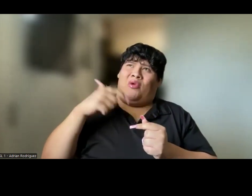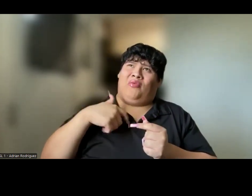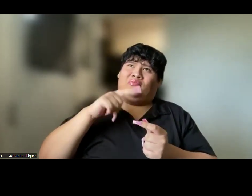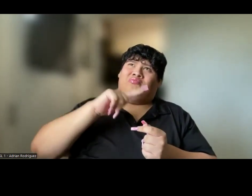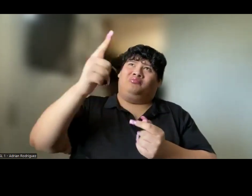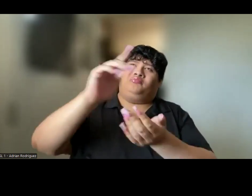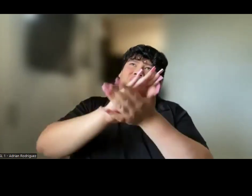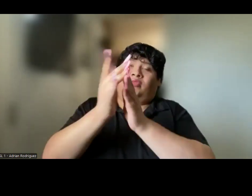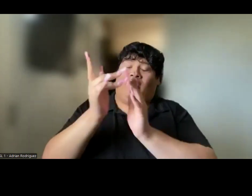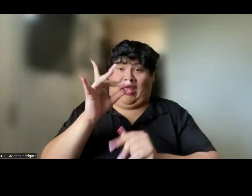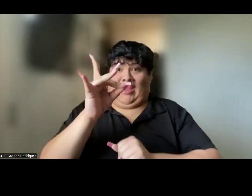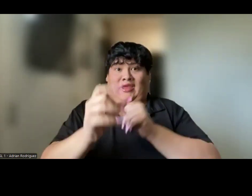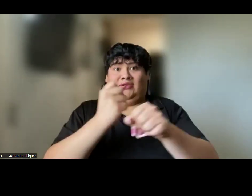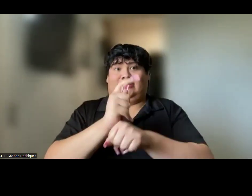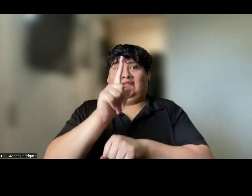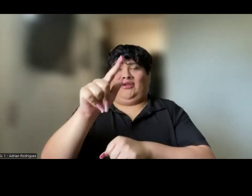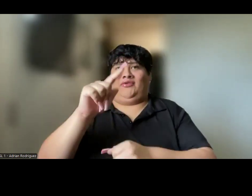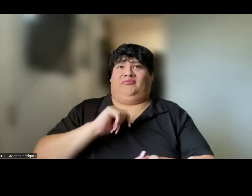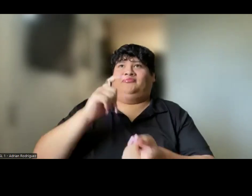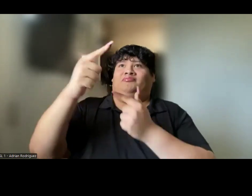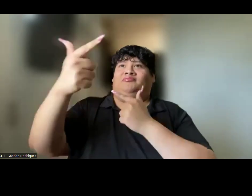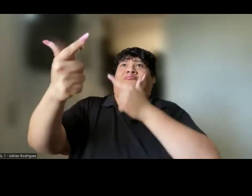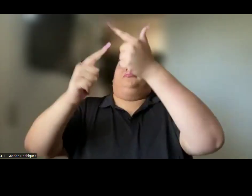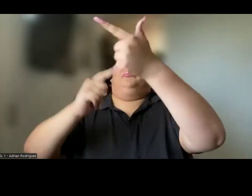8 years later, and certainly 5 years into